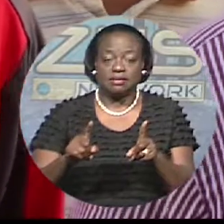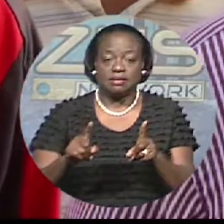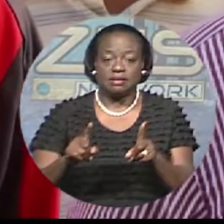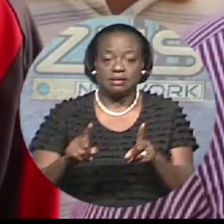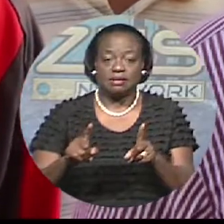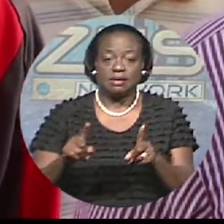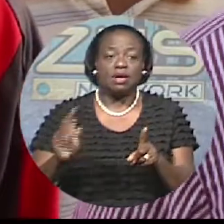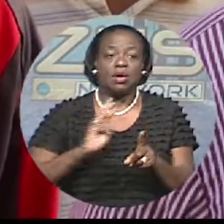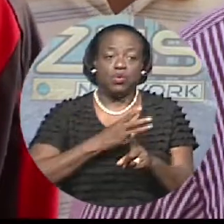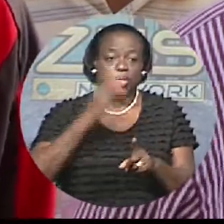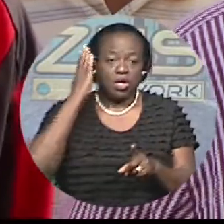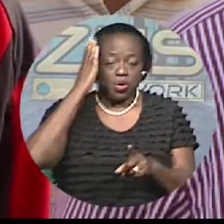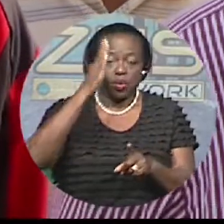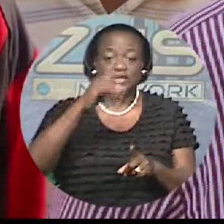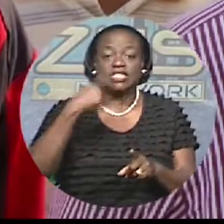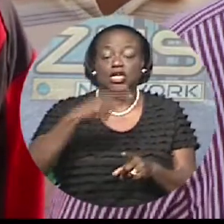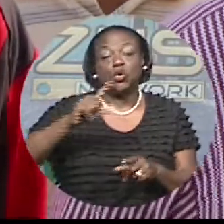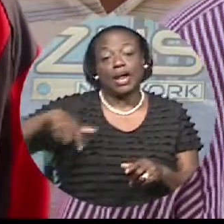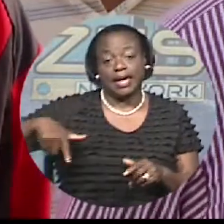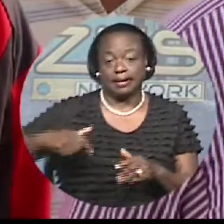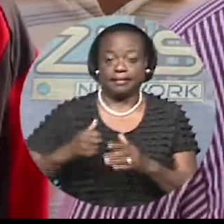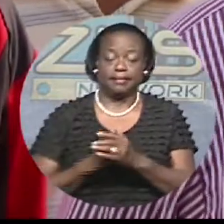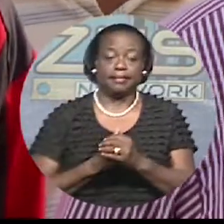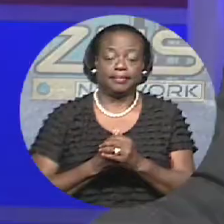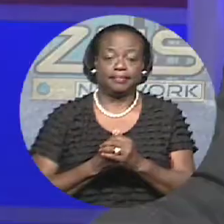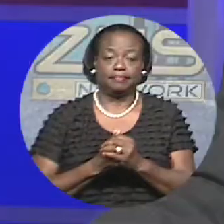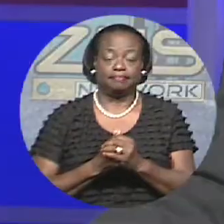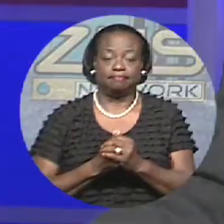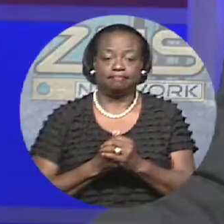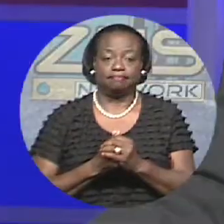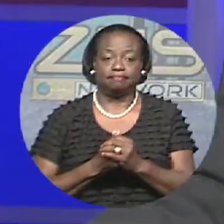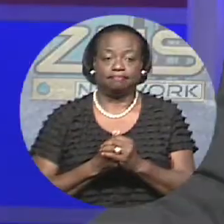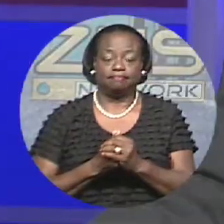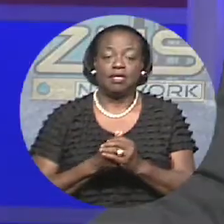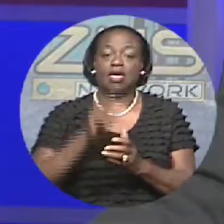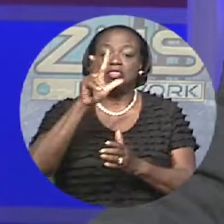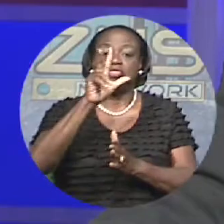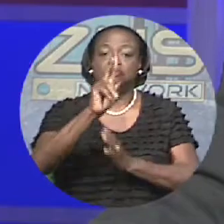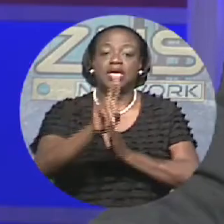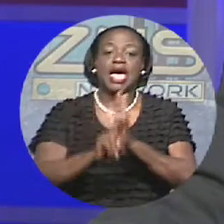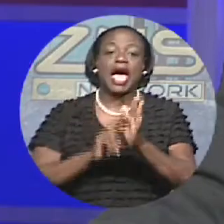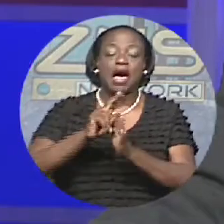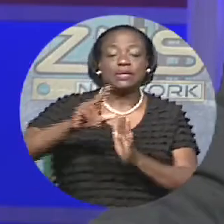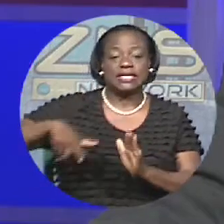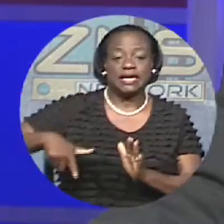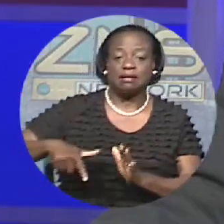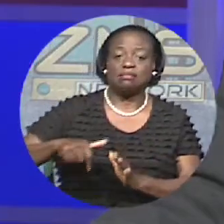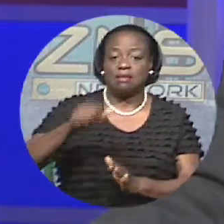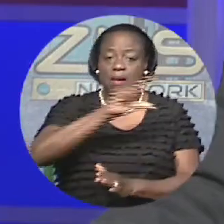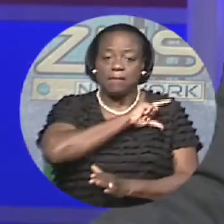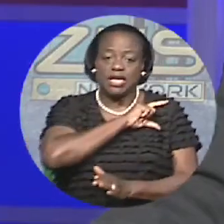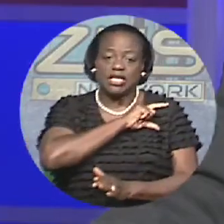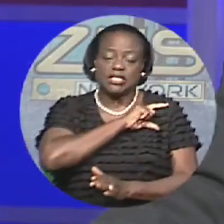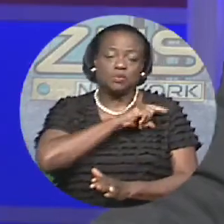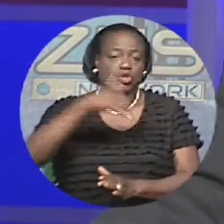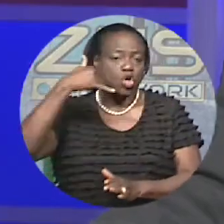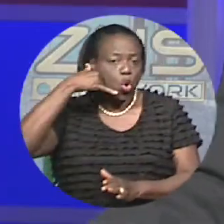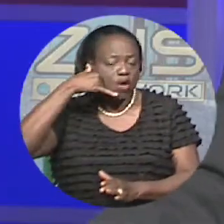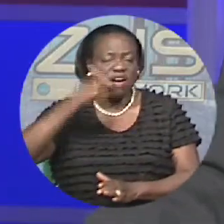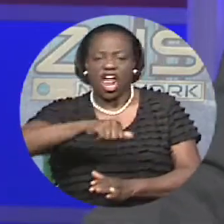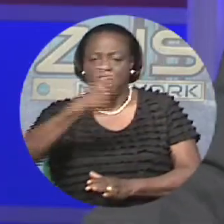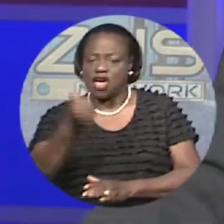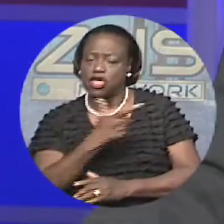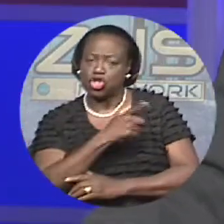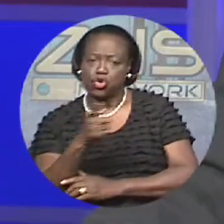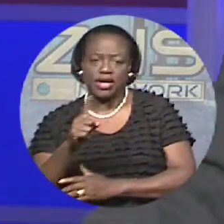able to update you in a later release. And 3 hours later, police were called to the scene of another shooting. This